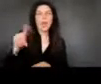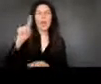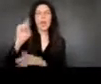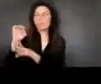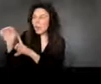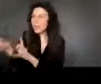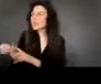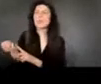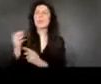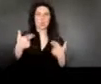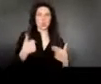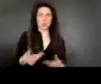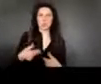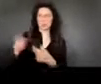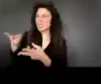and